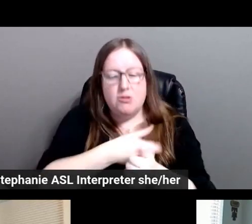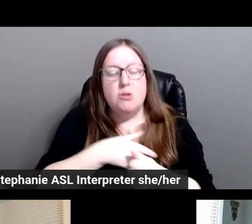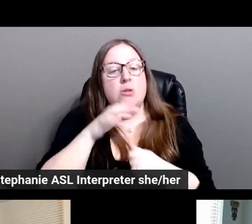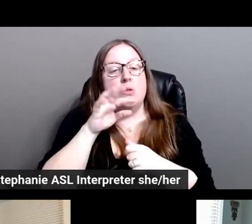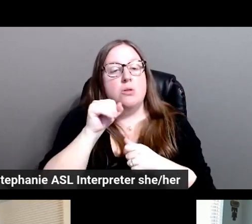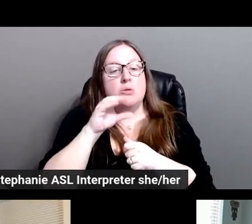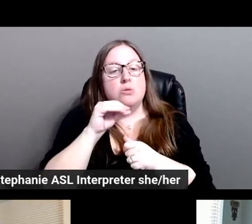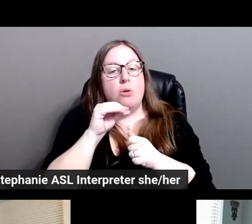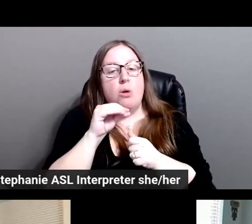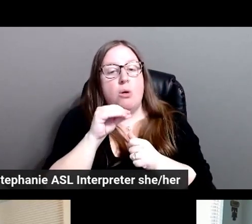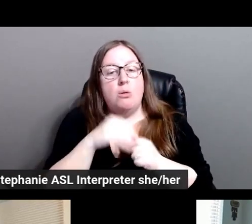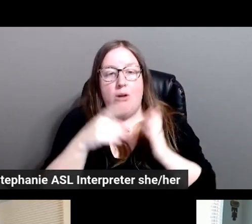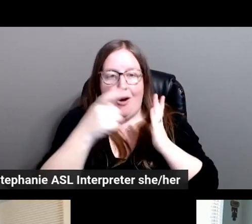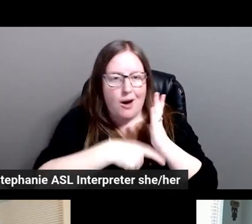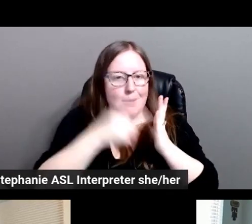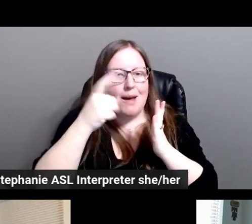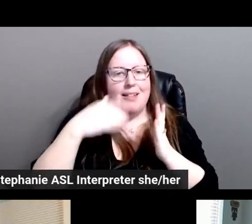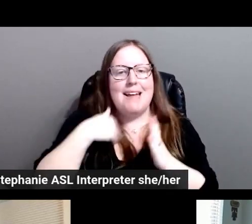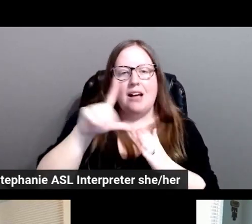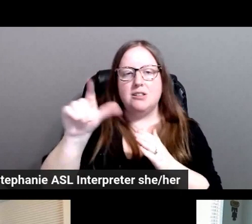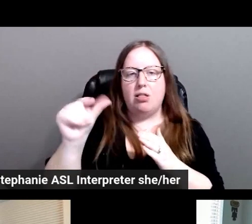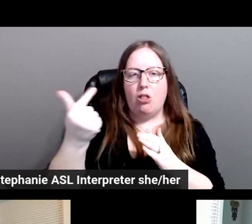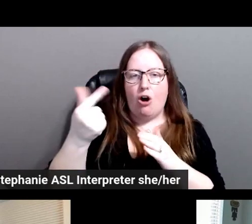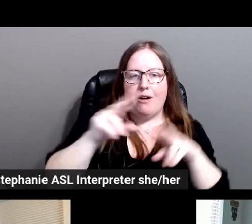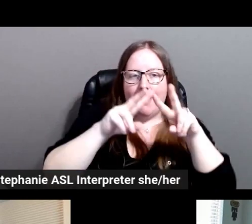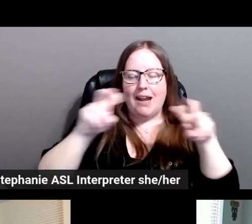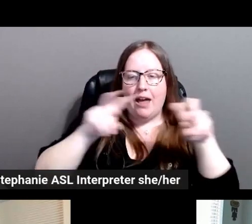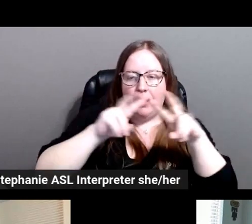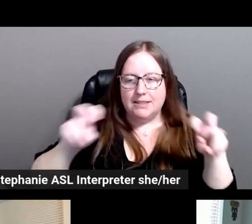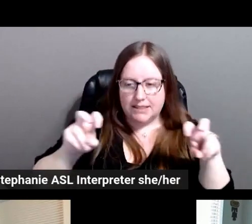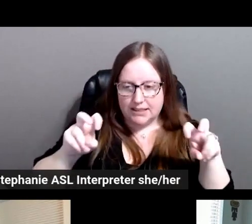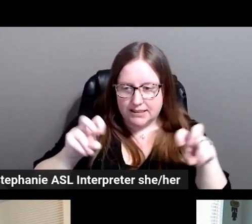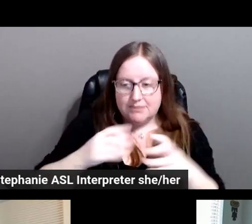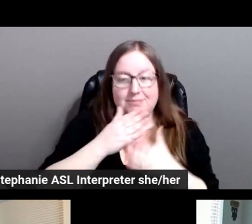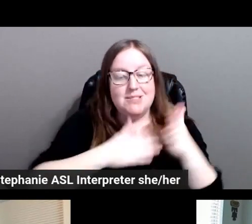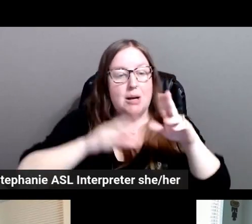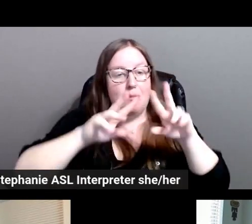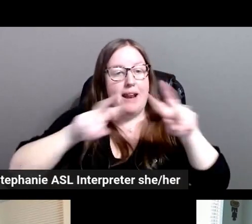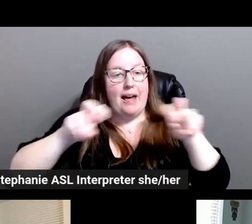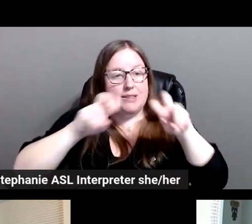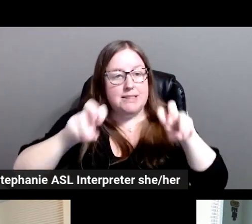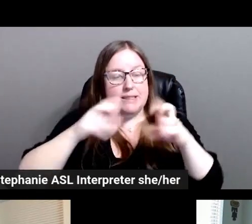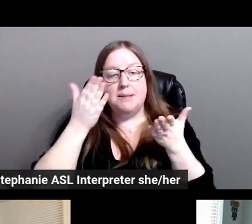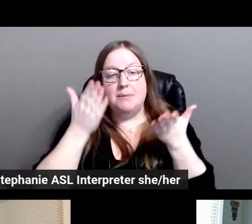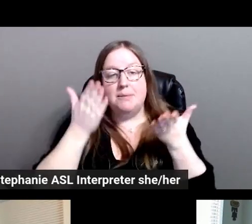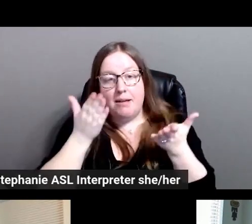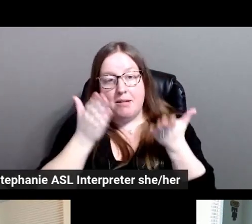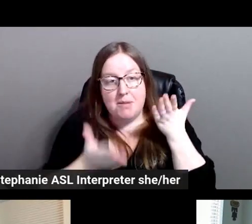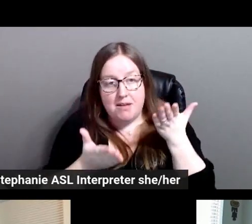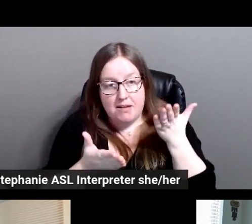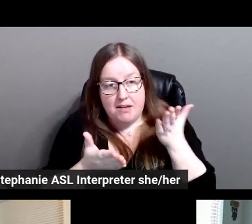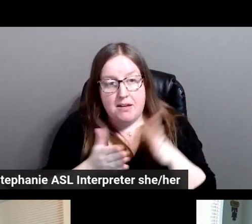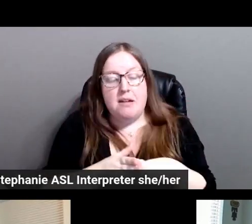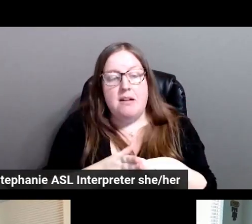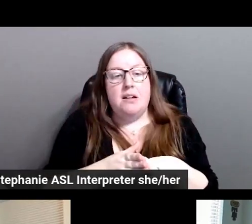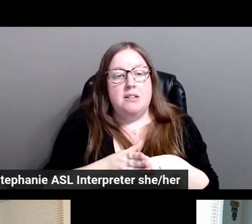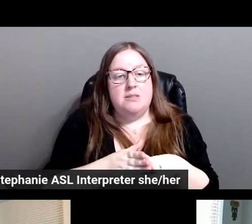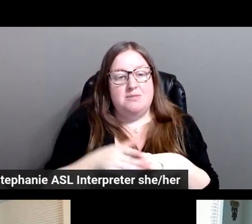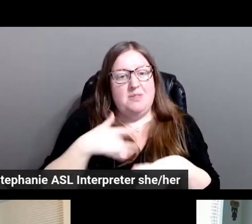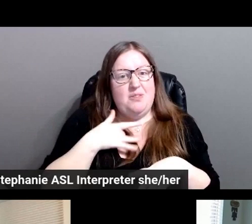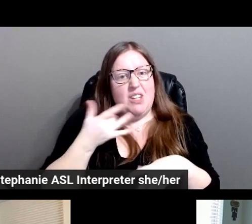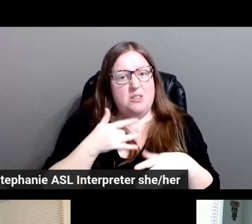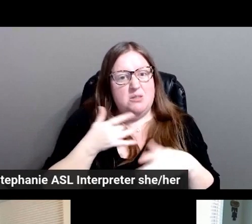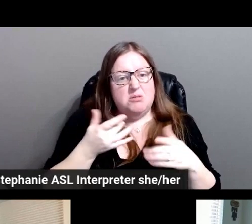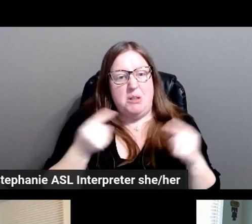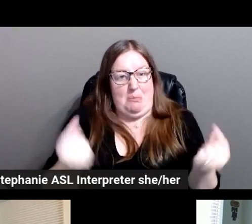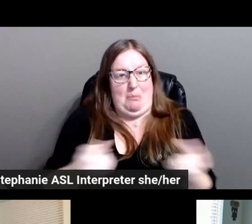some of the log analysis, some of the analysis that may be a pain on the